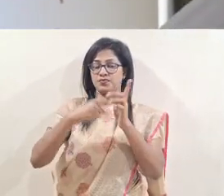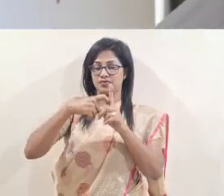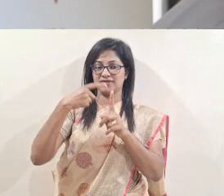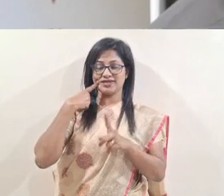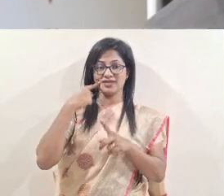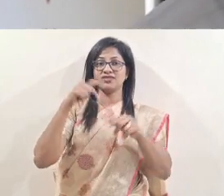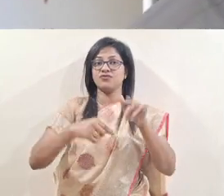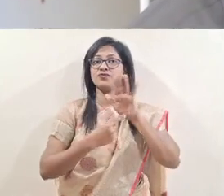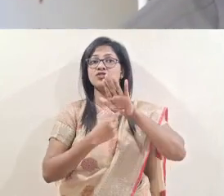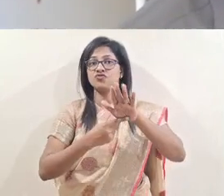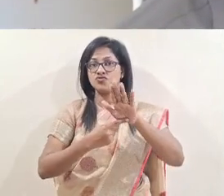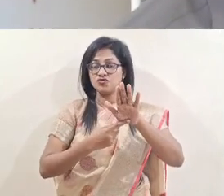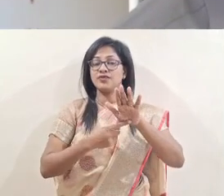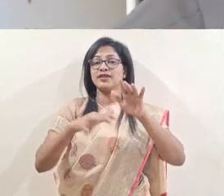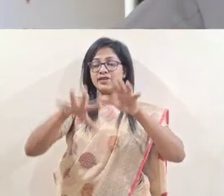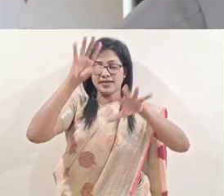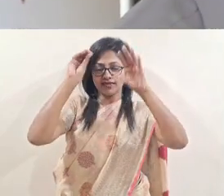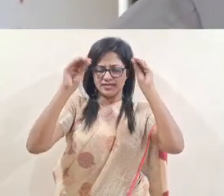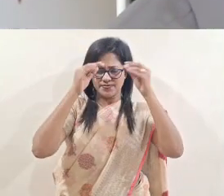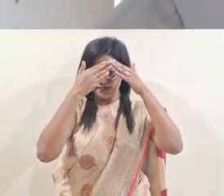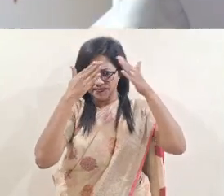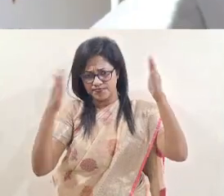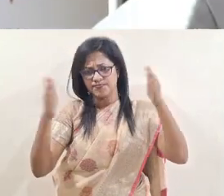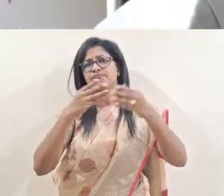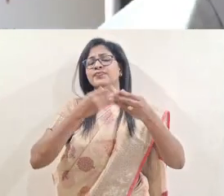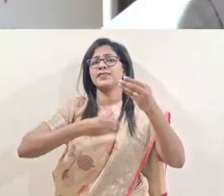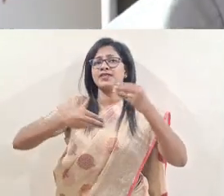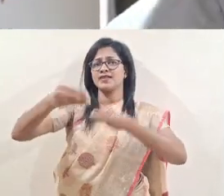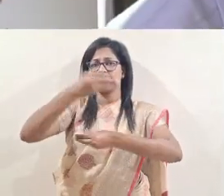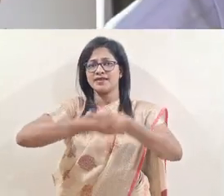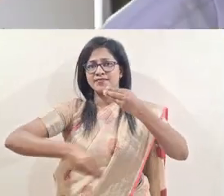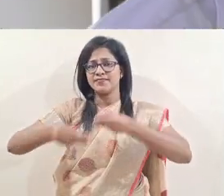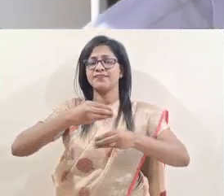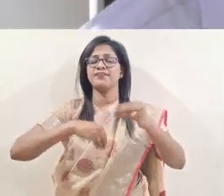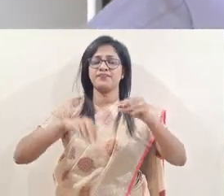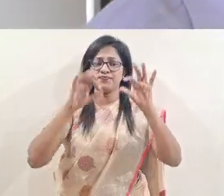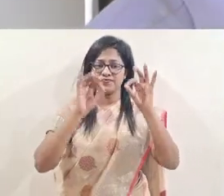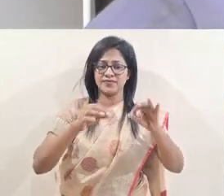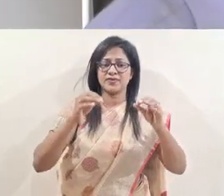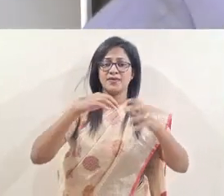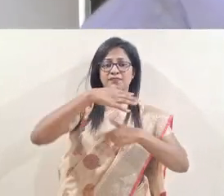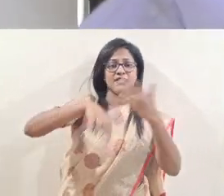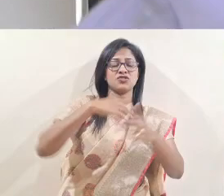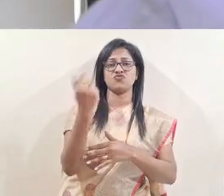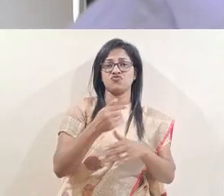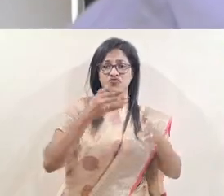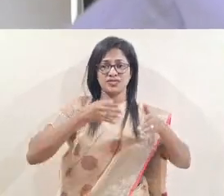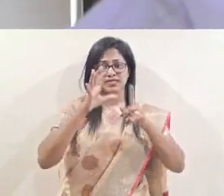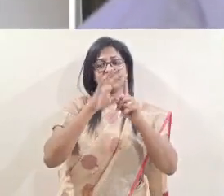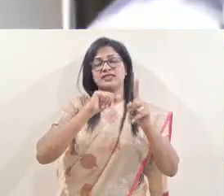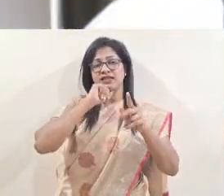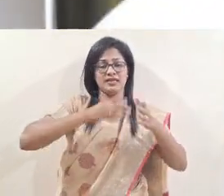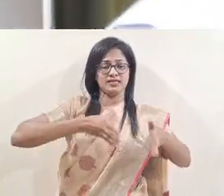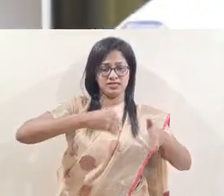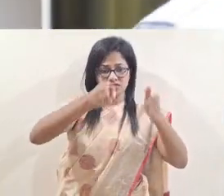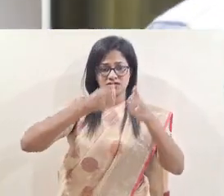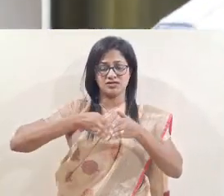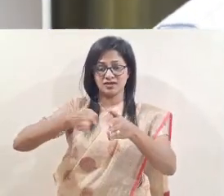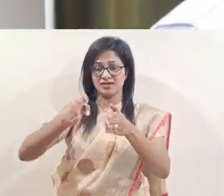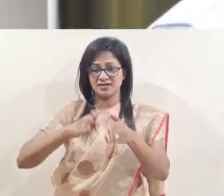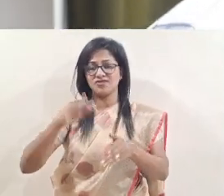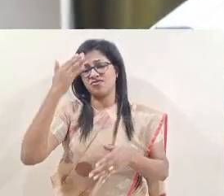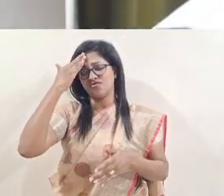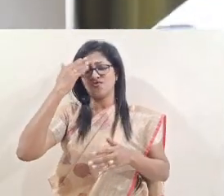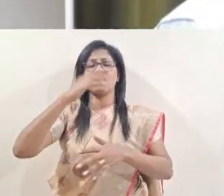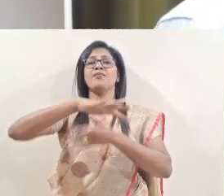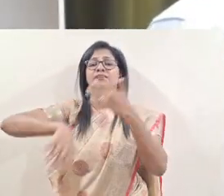of self-organized mixed-use streets in Delhi. As we all know, mixed use is one of the key components of various planning movements,